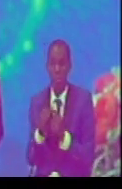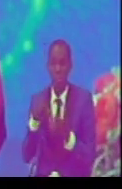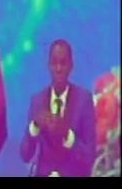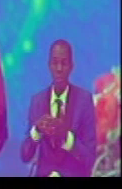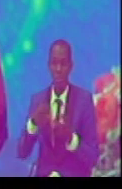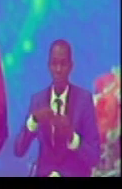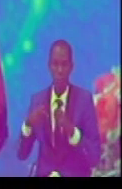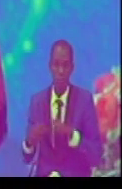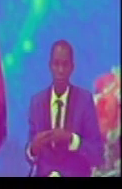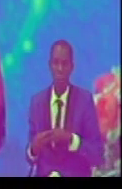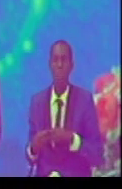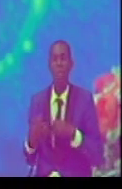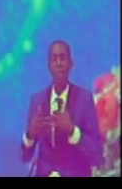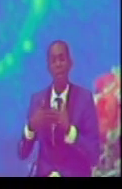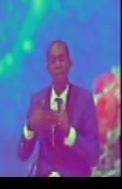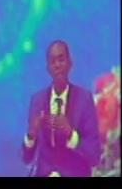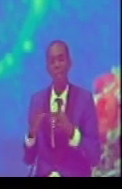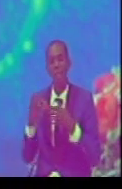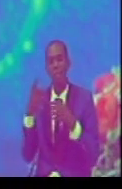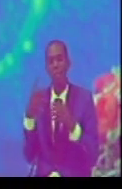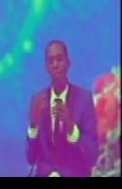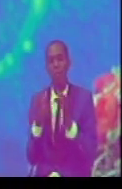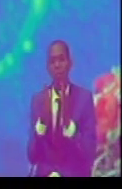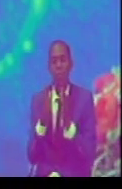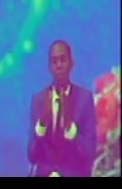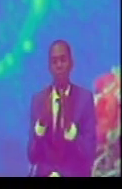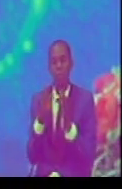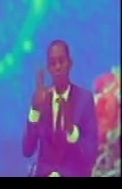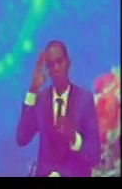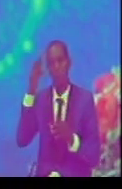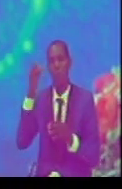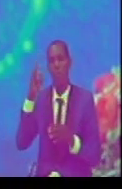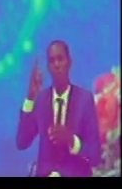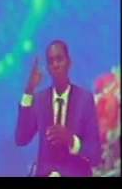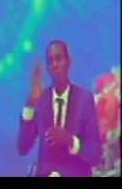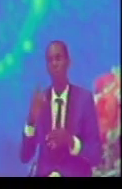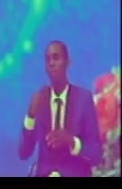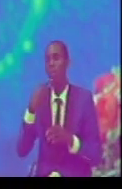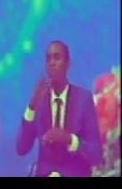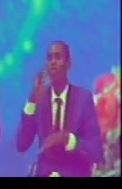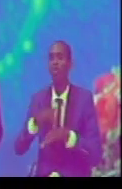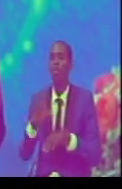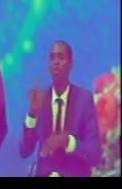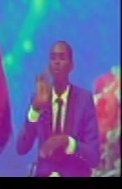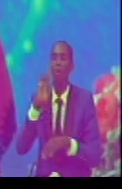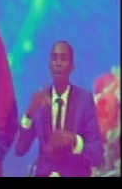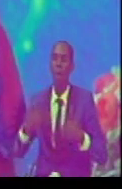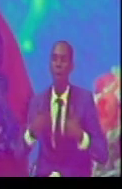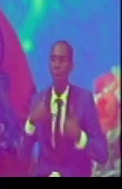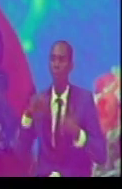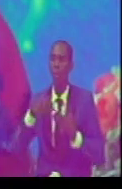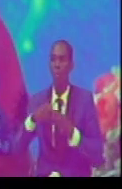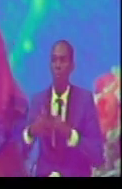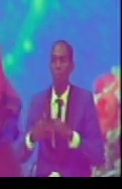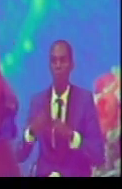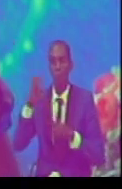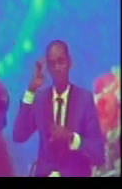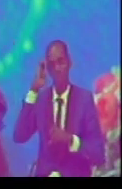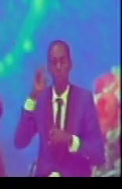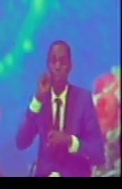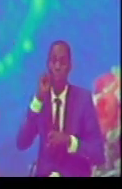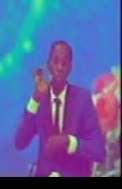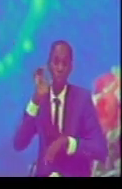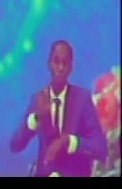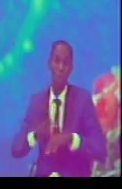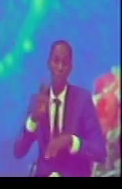any pain today. So after Daddy prayed, he said you should touch wherever is paining you. I touched my stomach and